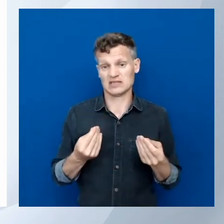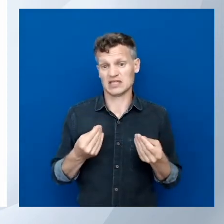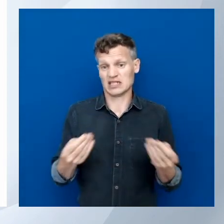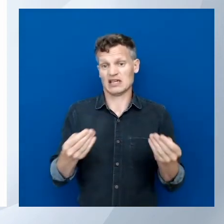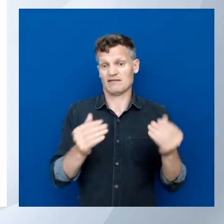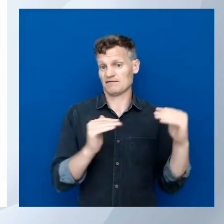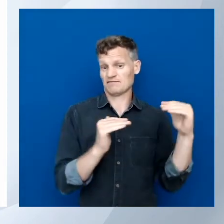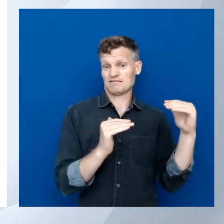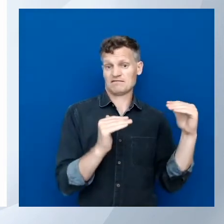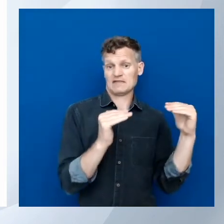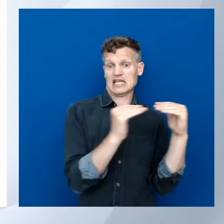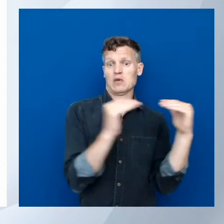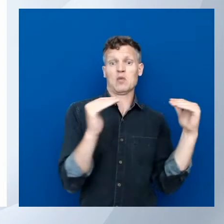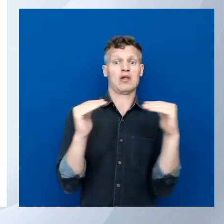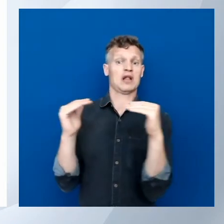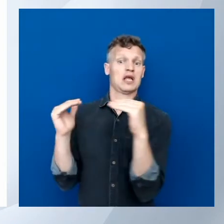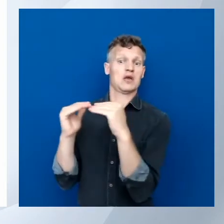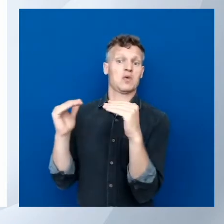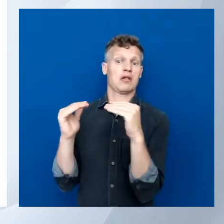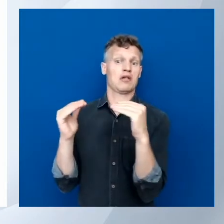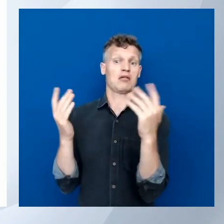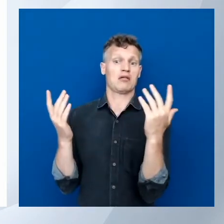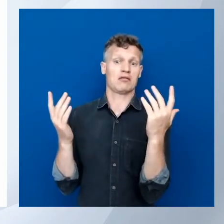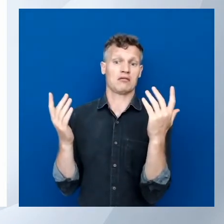that sense.